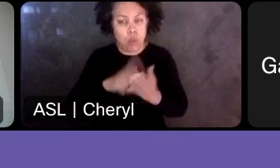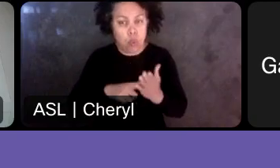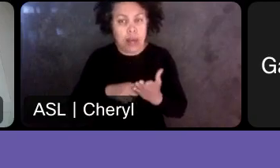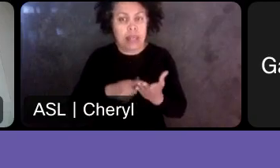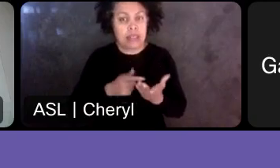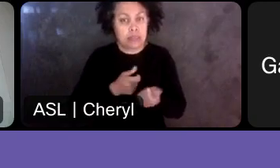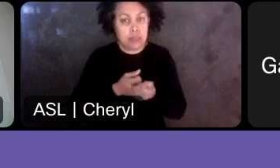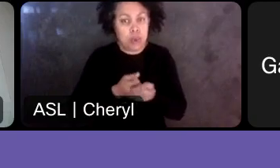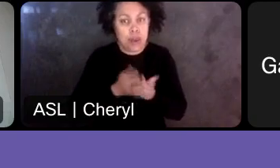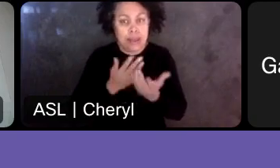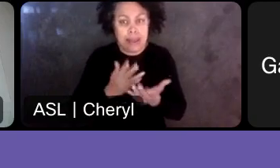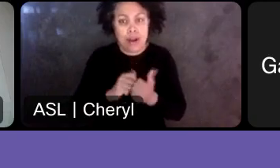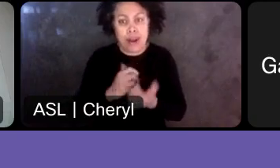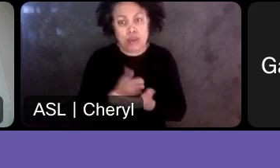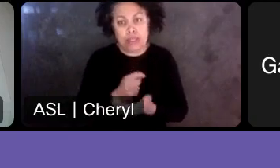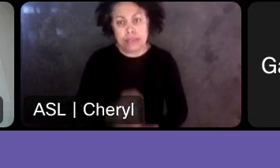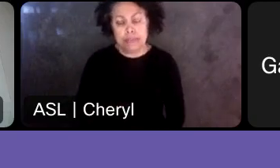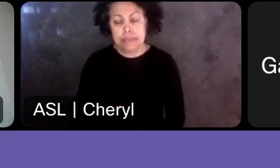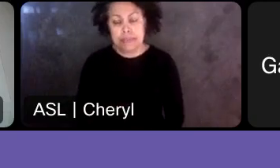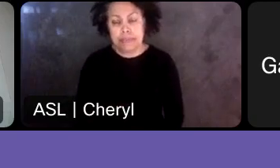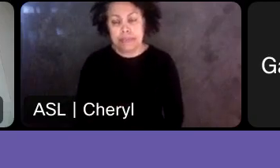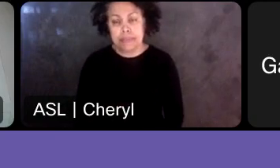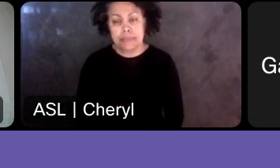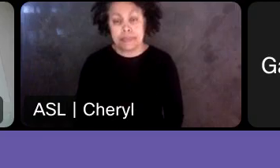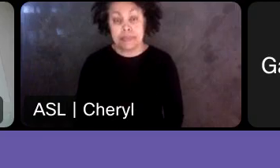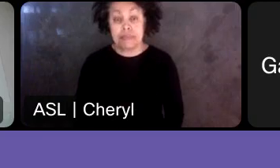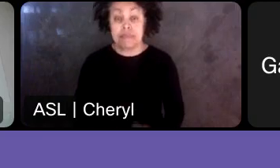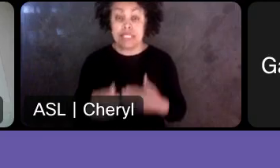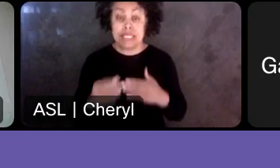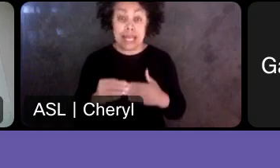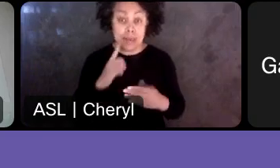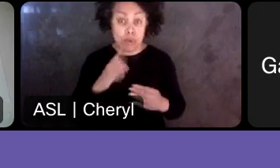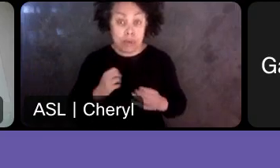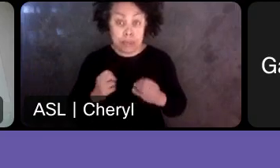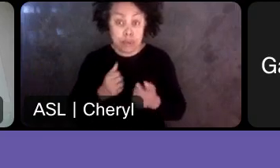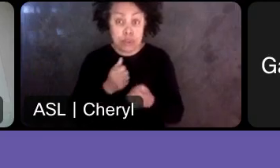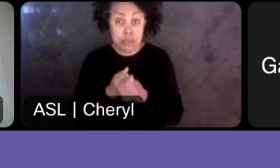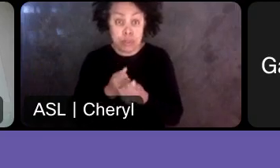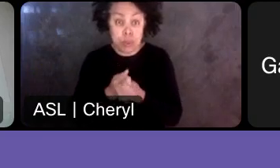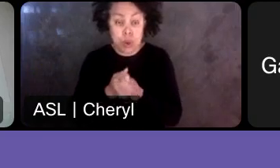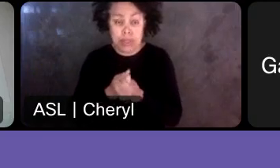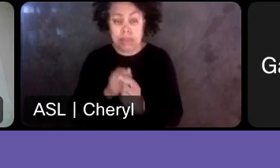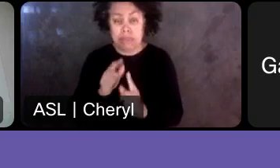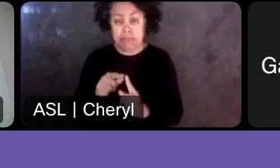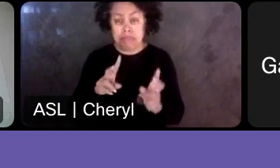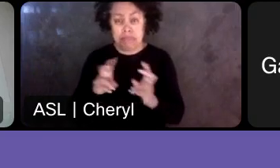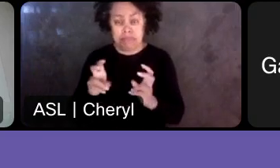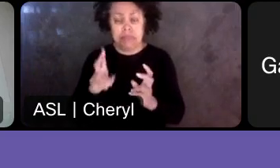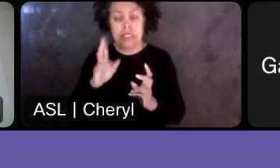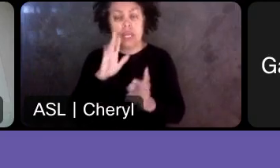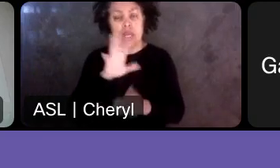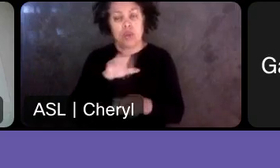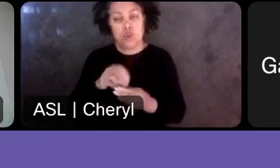of their communities. The Guide for Emotional Support by Kathy Cave includes recommendations